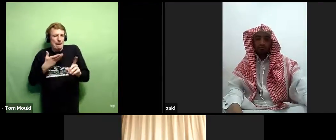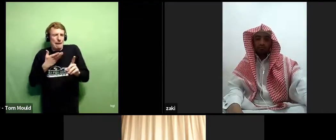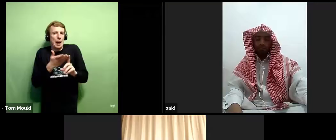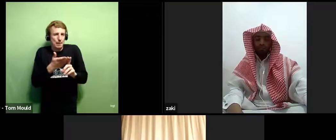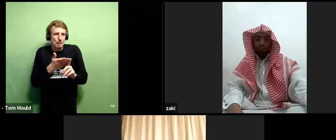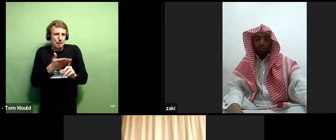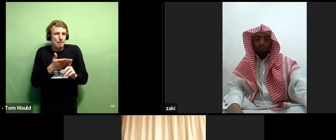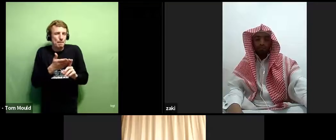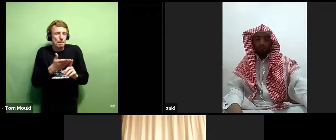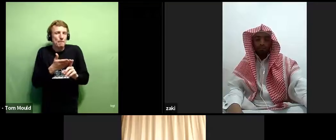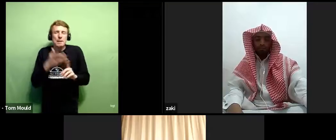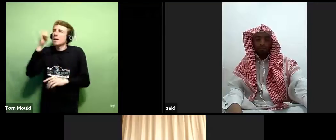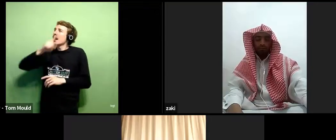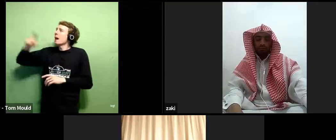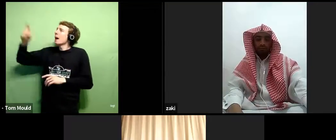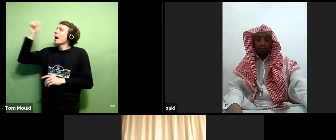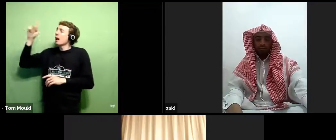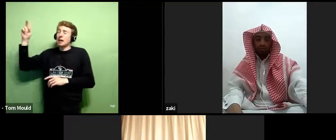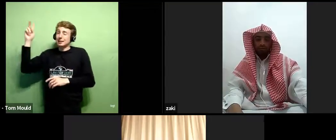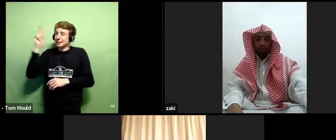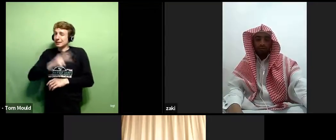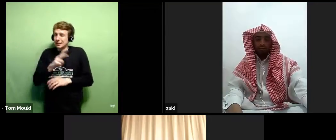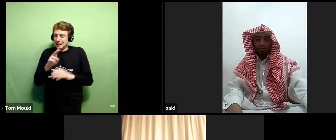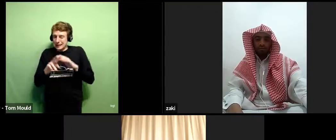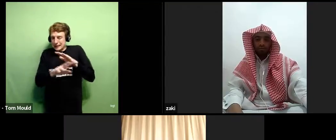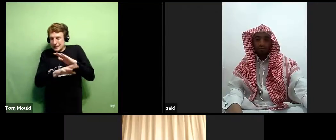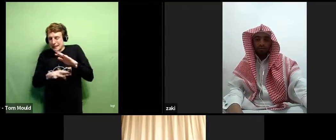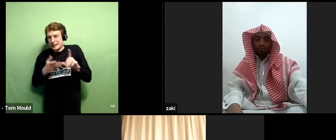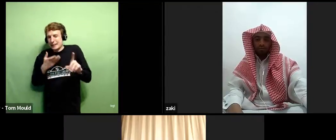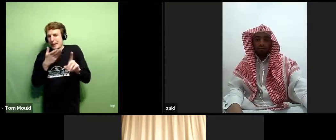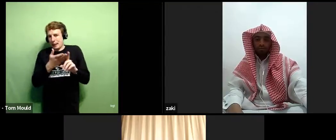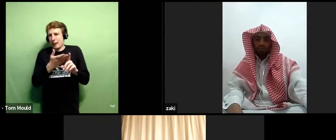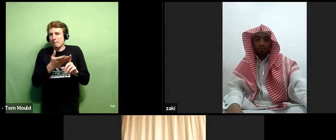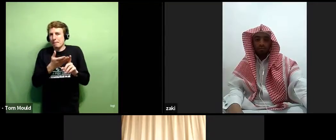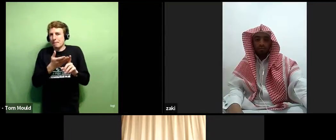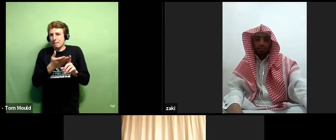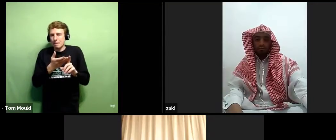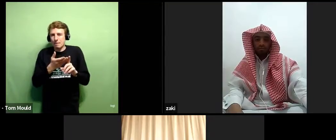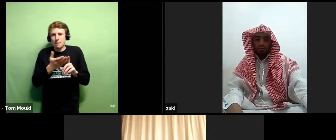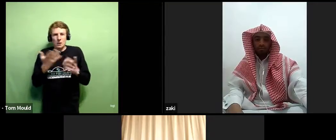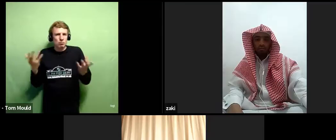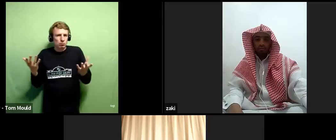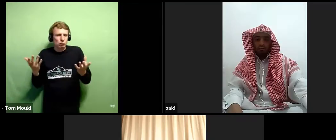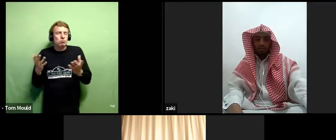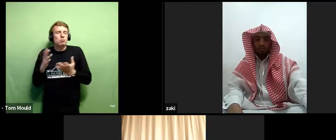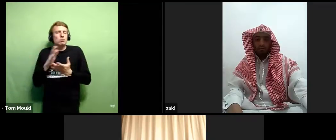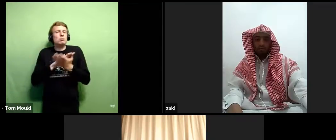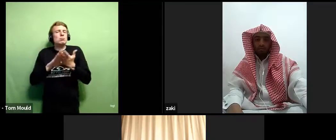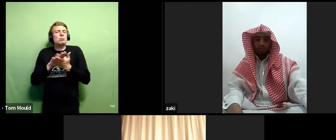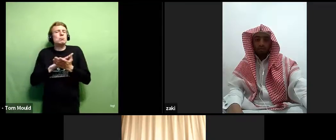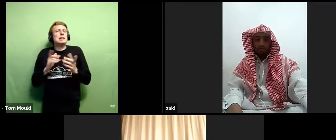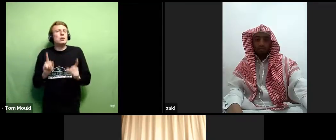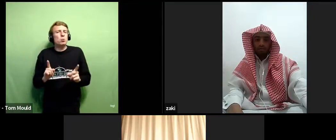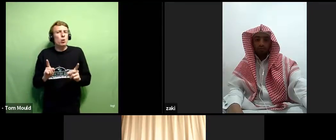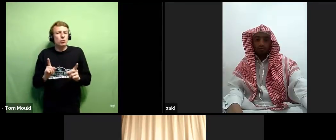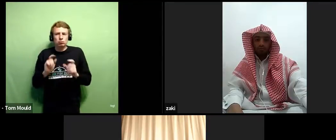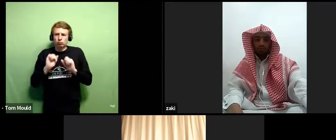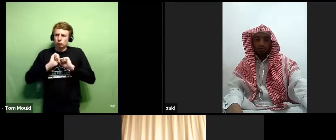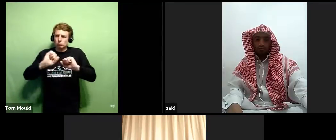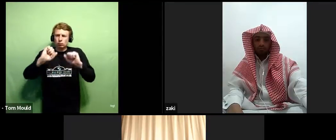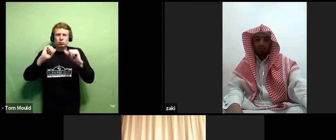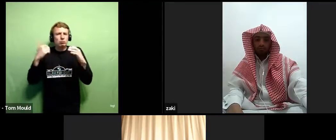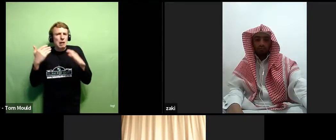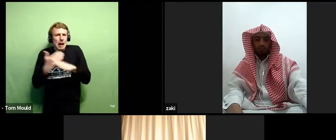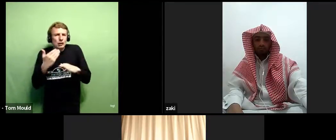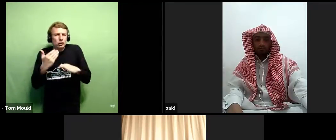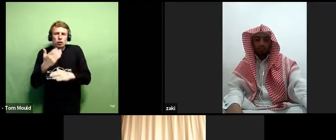and an indication that having an intention is a condition of the correctness and the